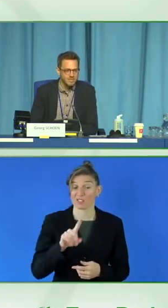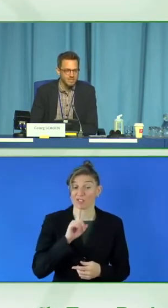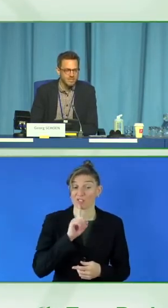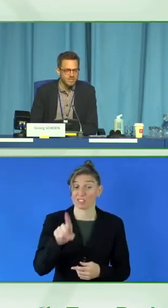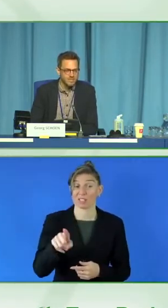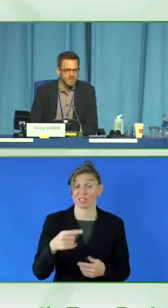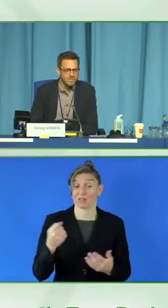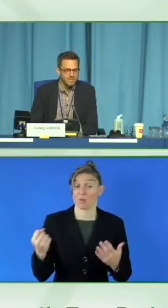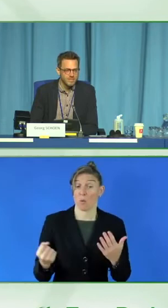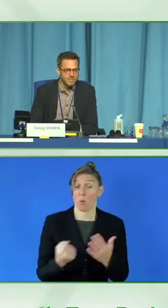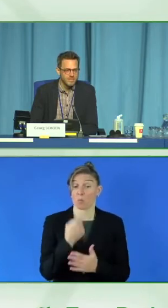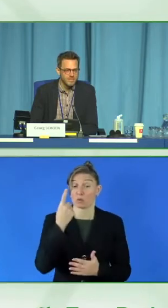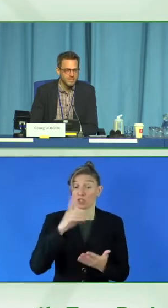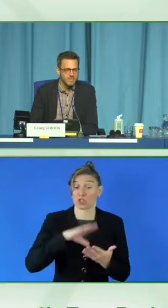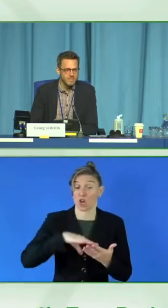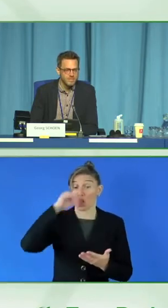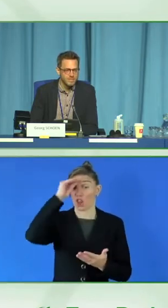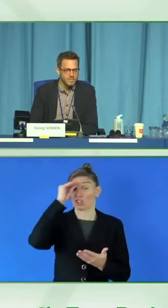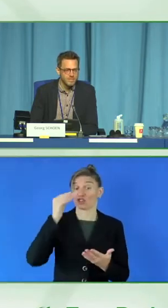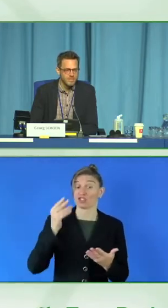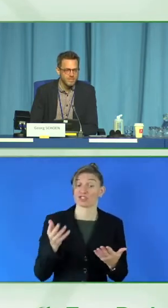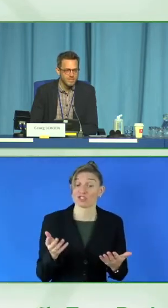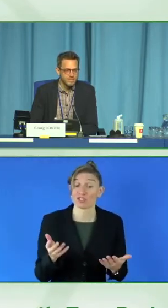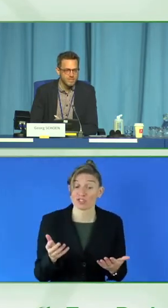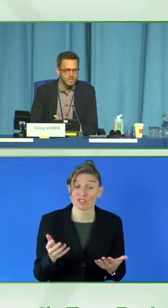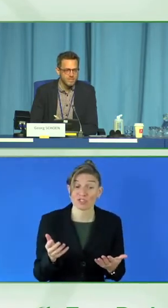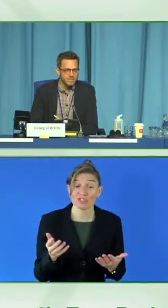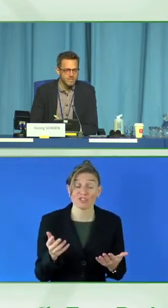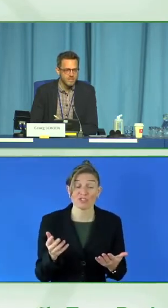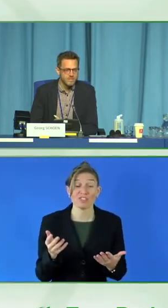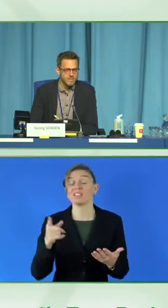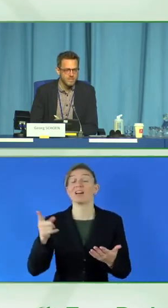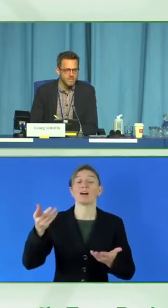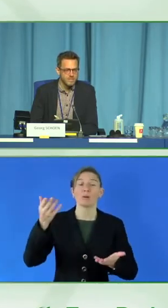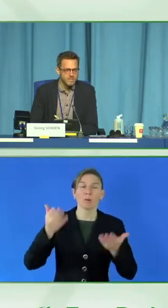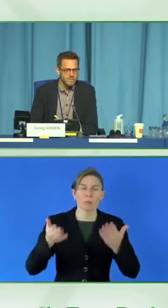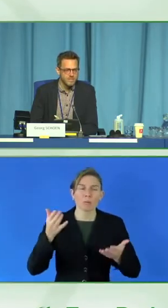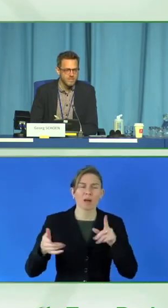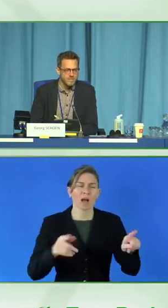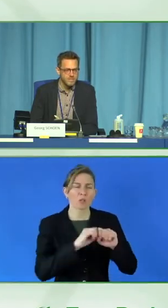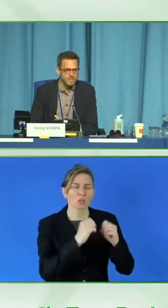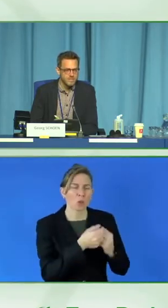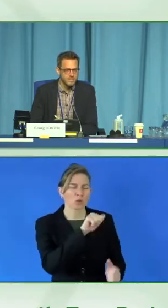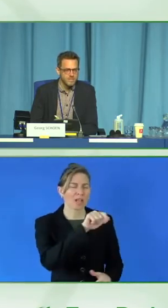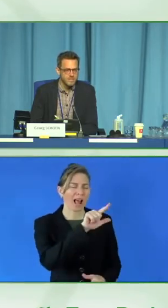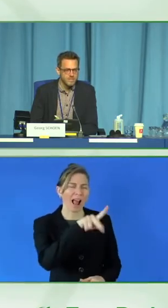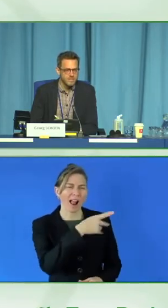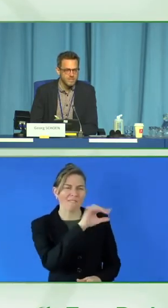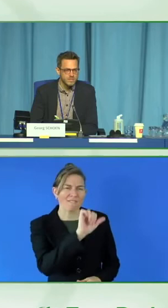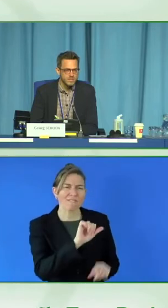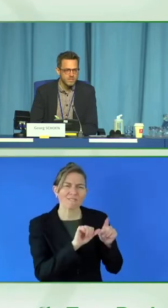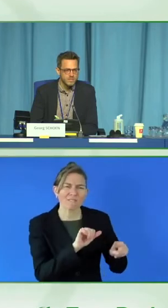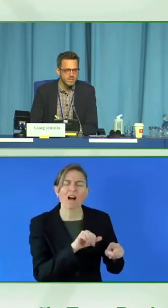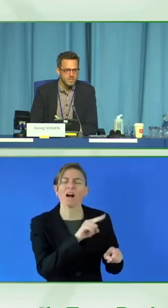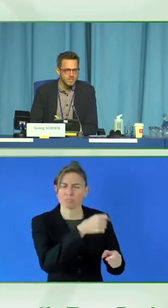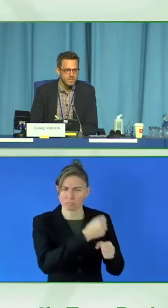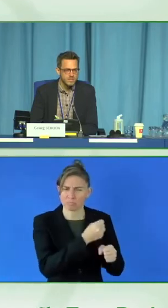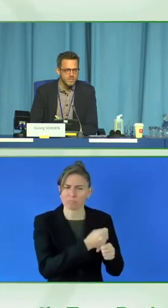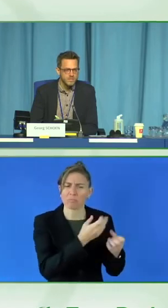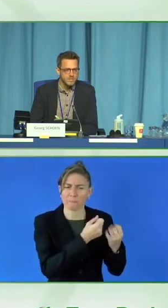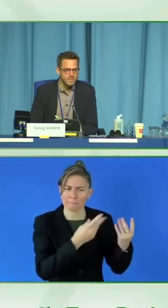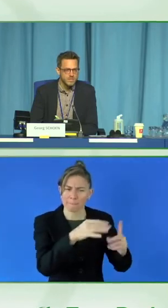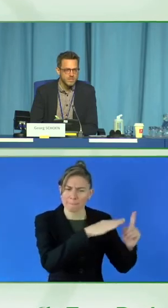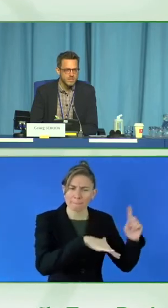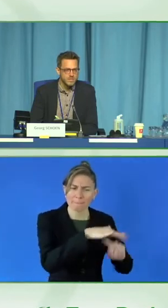so limited. And as you know, as compared to Ankita, where Social Alpha has been doing many things in this space, we're almost starting our